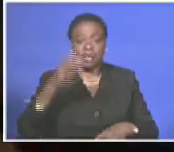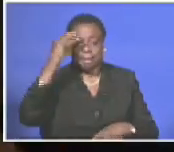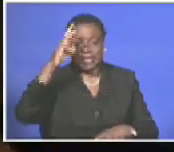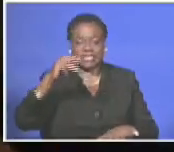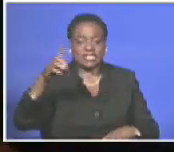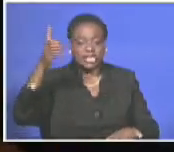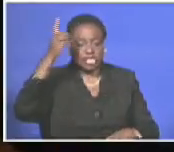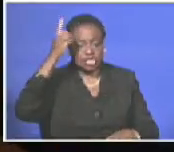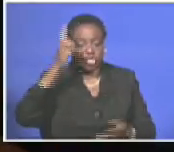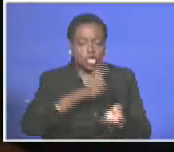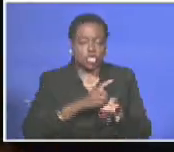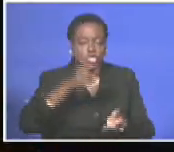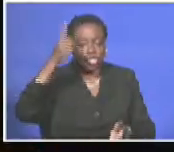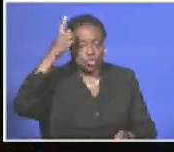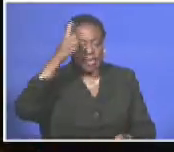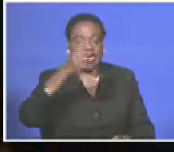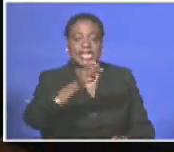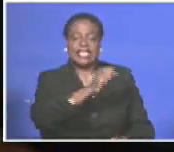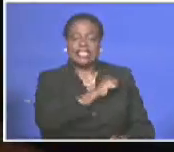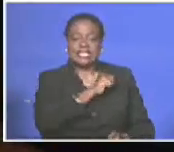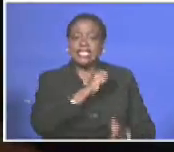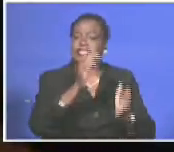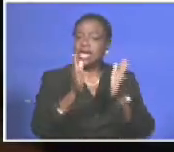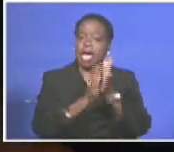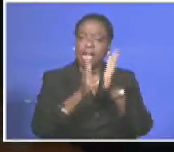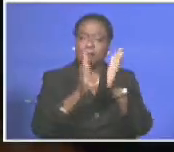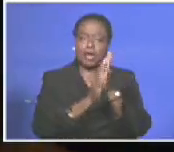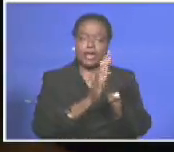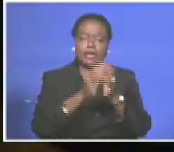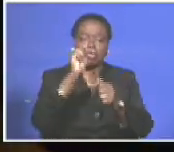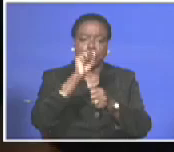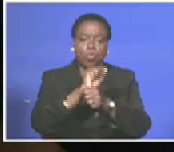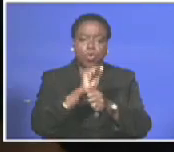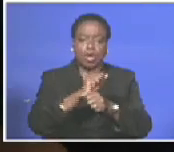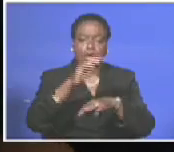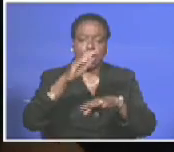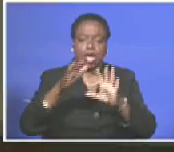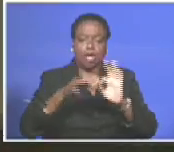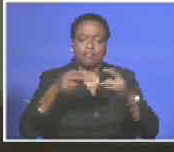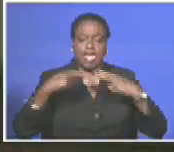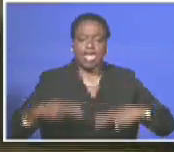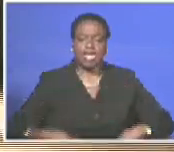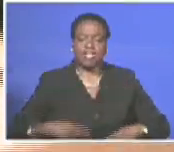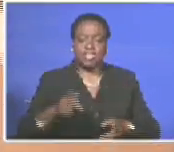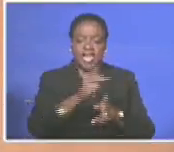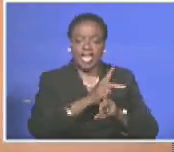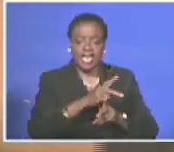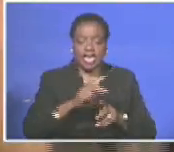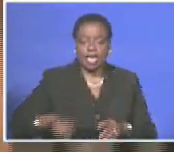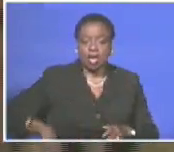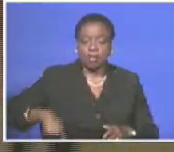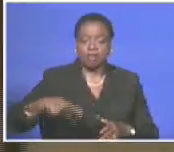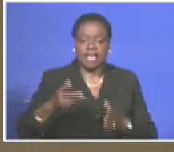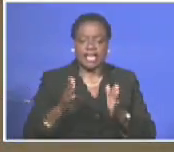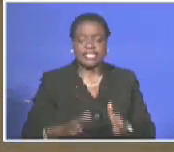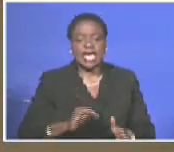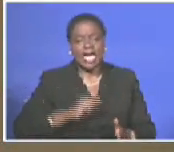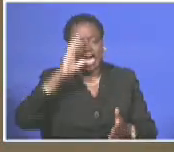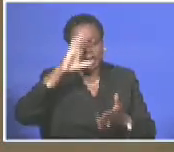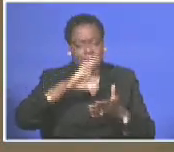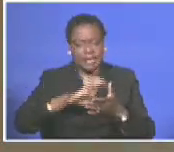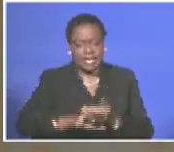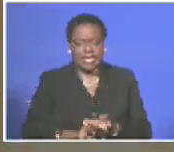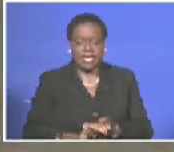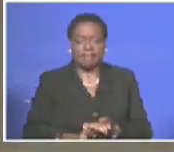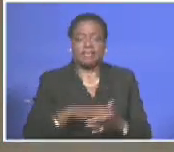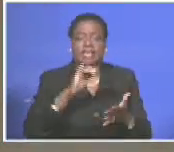applauded the work of the healthcare providers and detailed pending improvements to service. I believe that few in the public realize